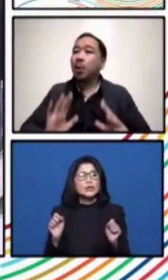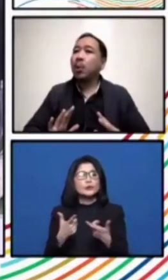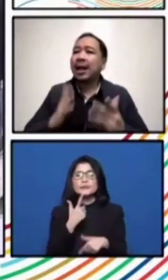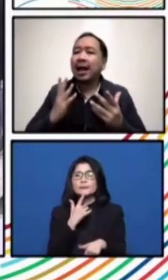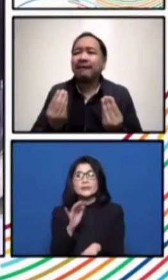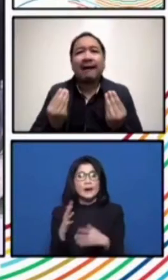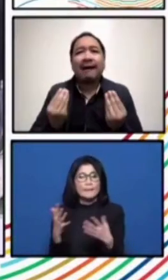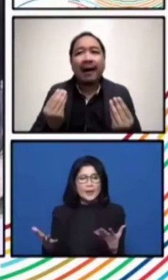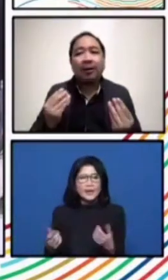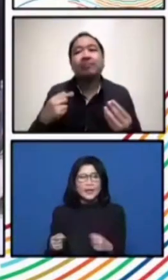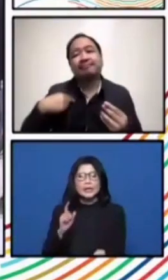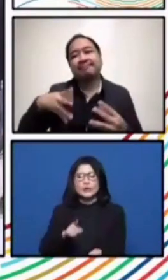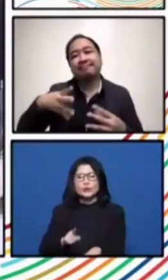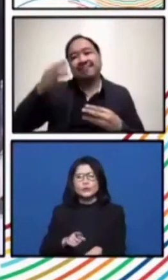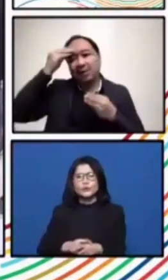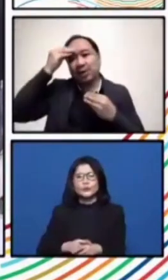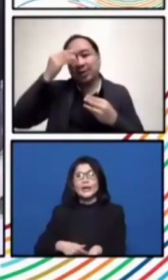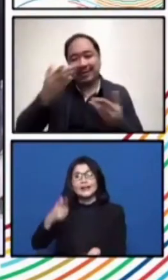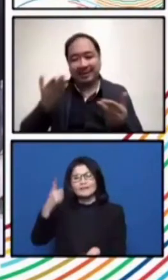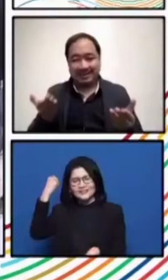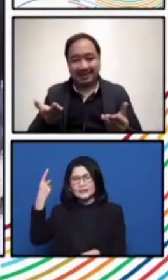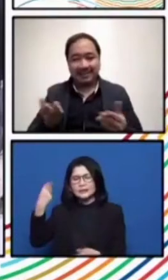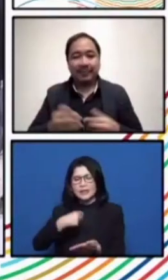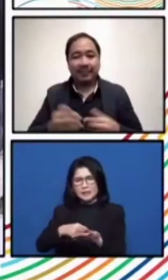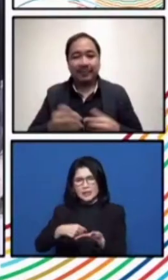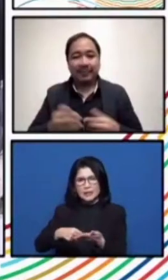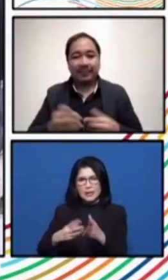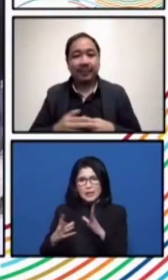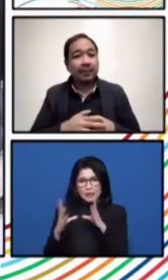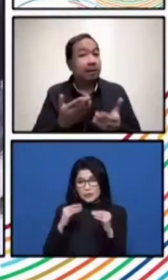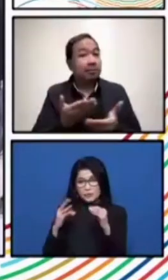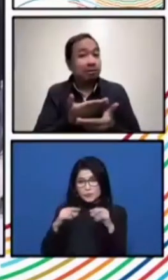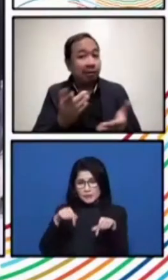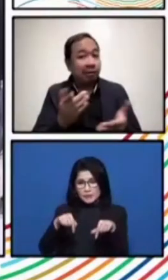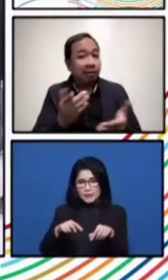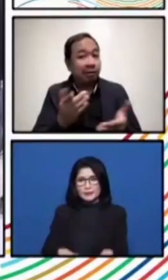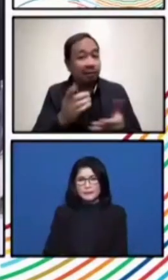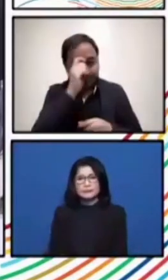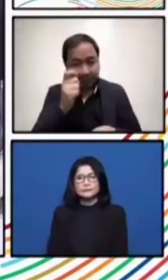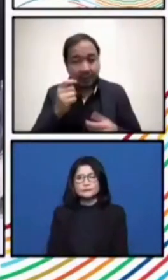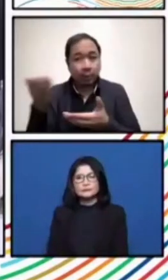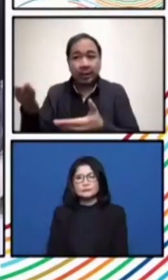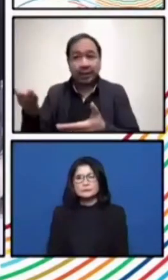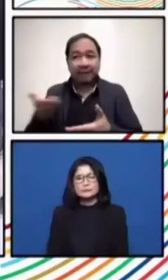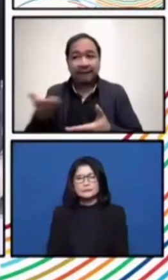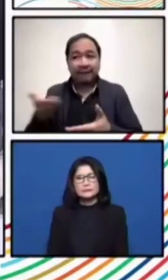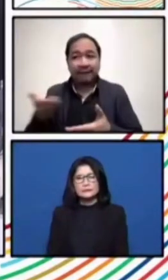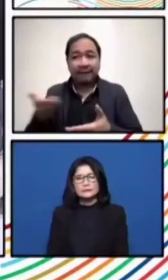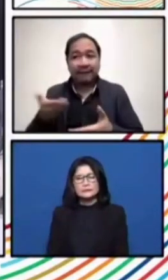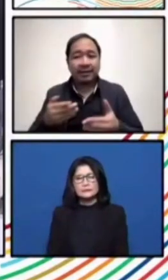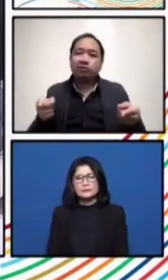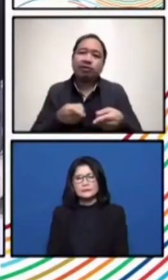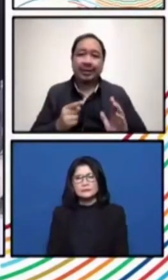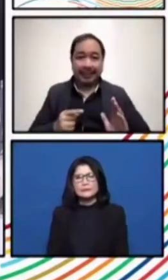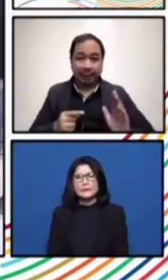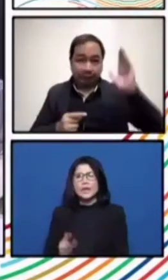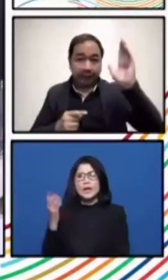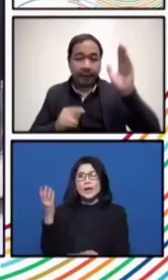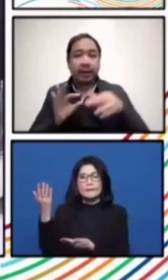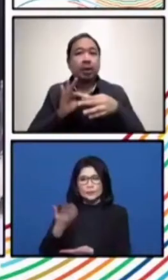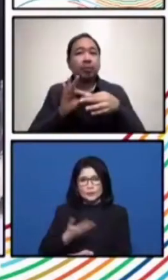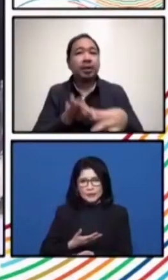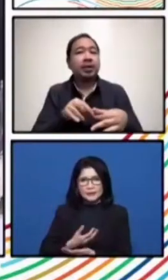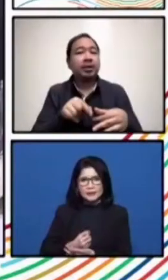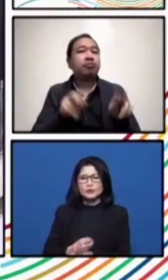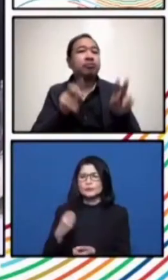this distinguished delegates I now invite you to make brief interventions related to the topic of